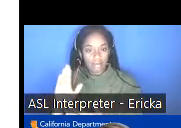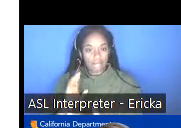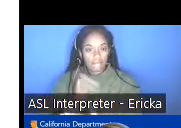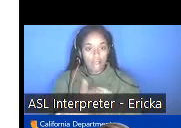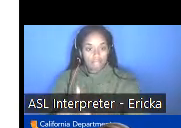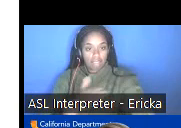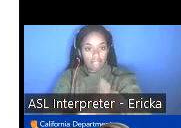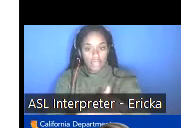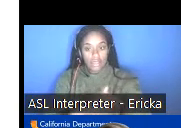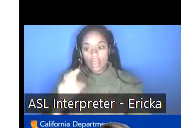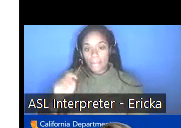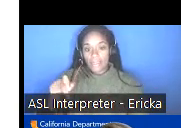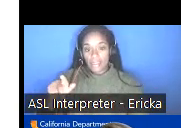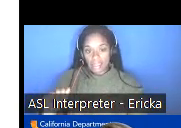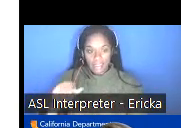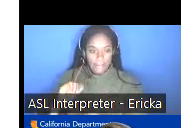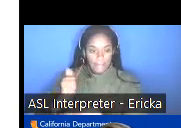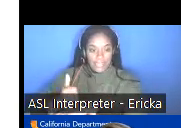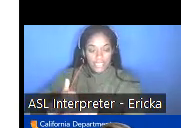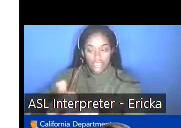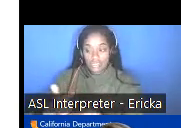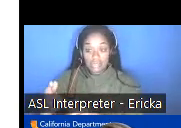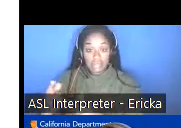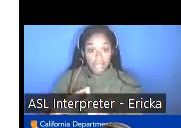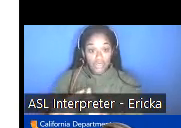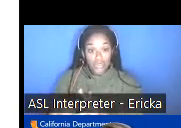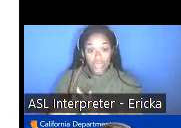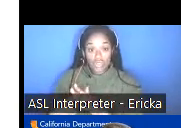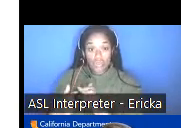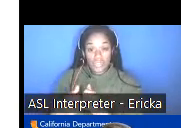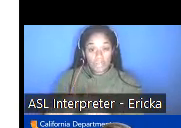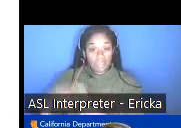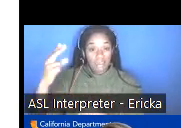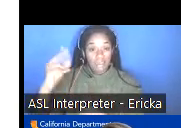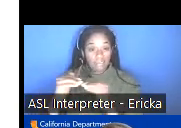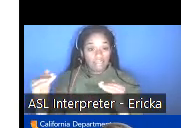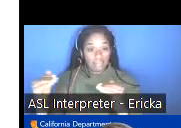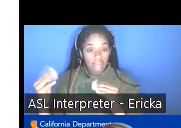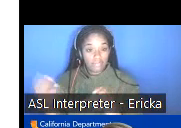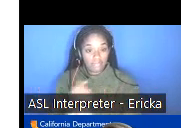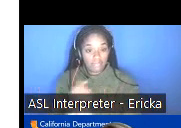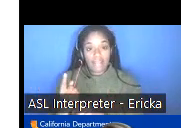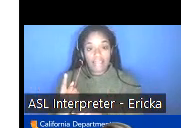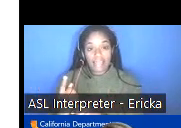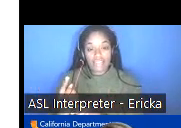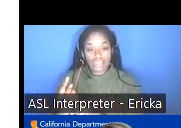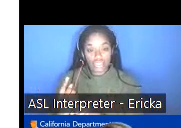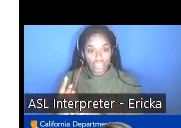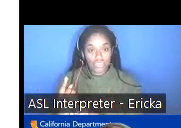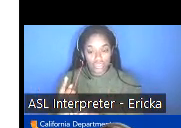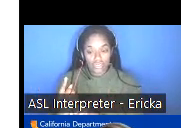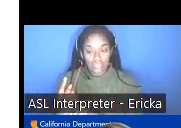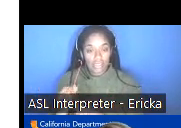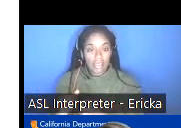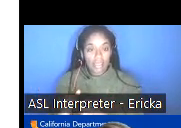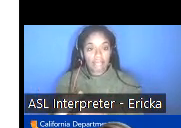MPA implementation. But I first want to start with some of the high-level achievements of last year's implementation of